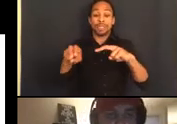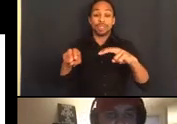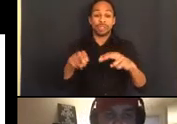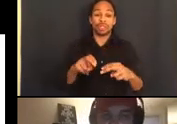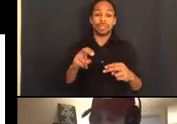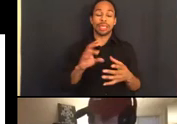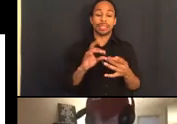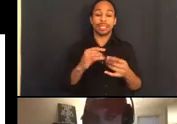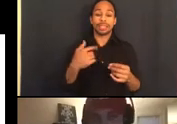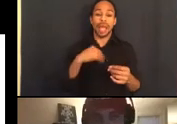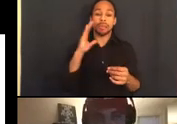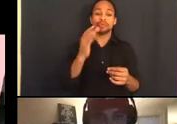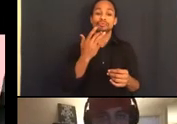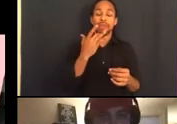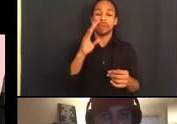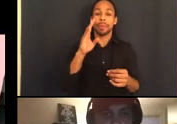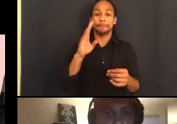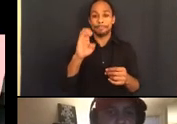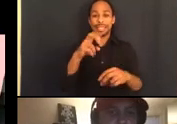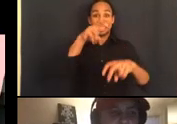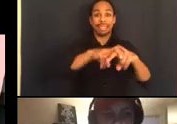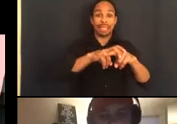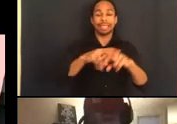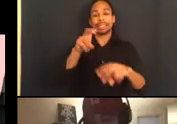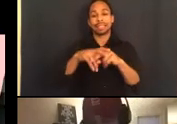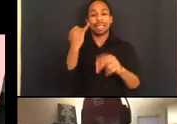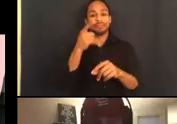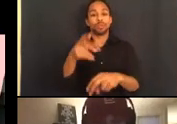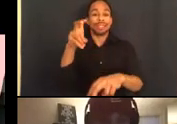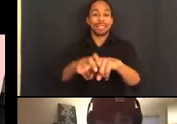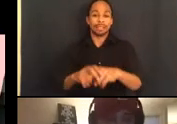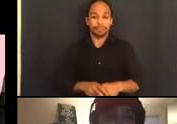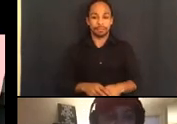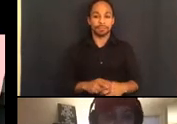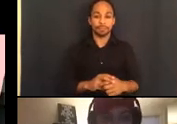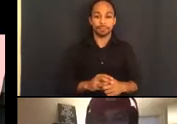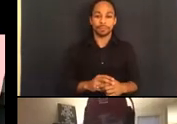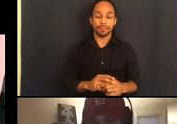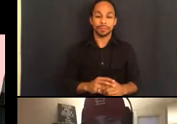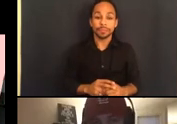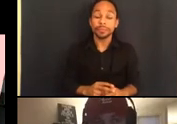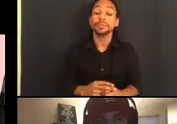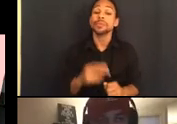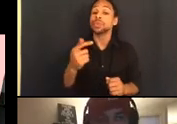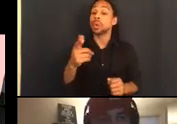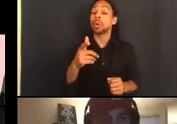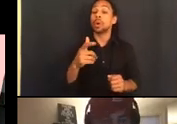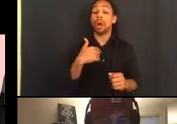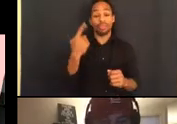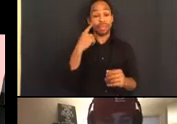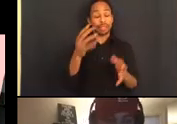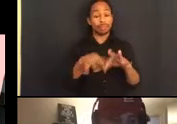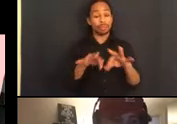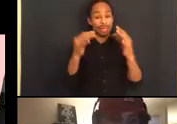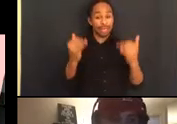agree." Next slide, please. In this moment, I feel it important now and forever to make a delineation